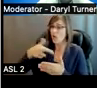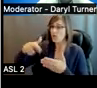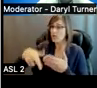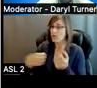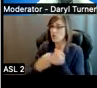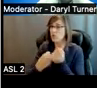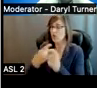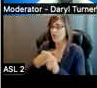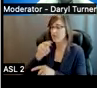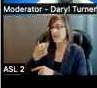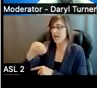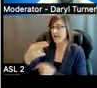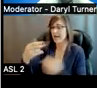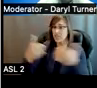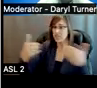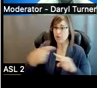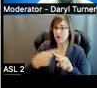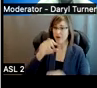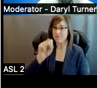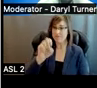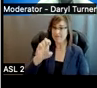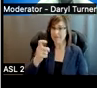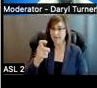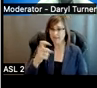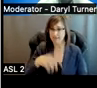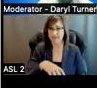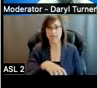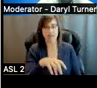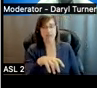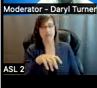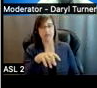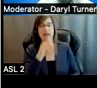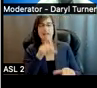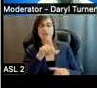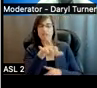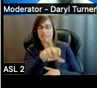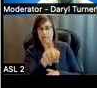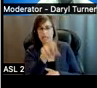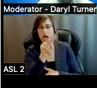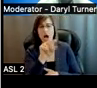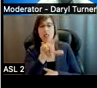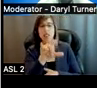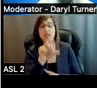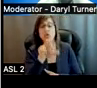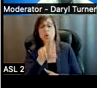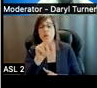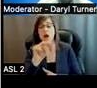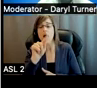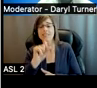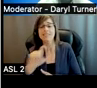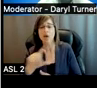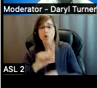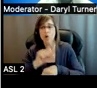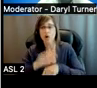by NIH separated by sex? Answer is yes. Unless or until you are working on one